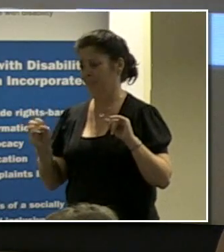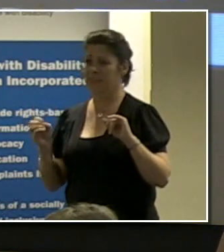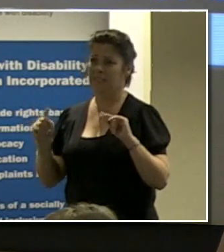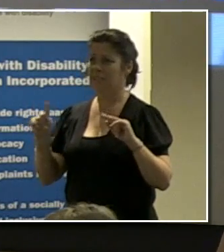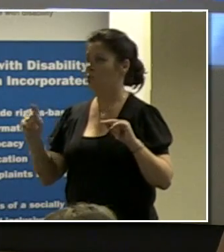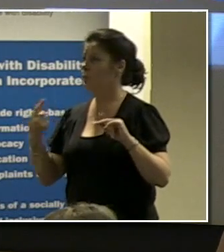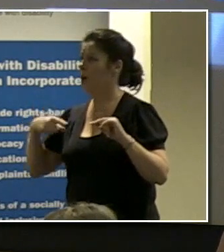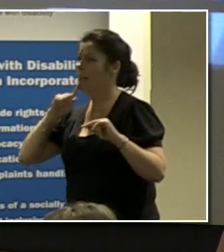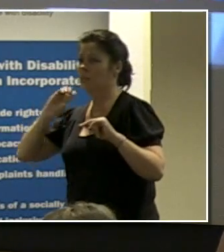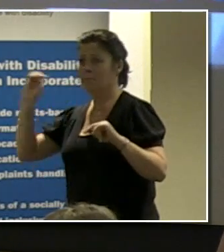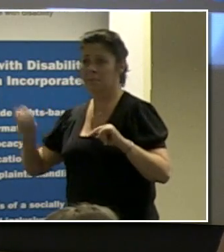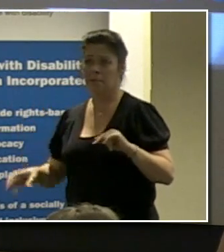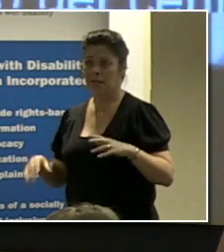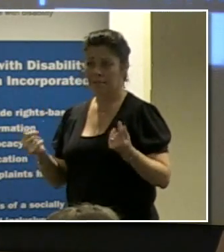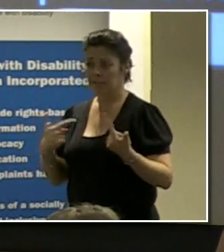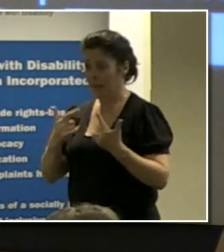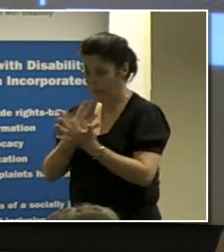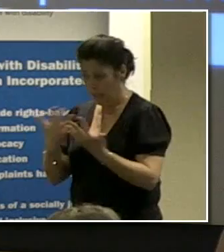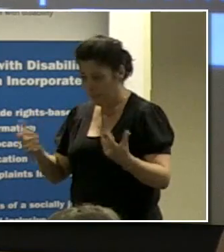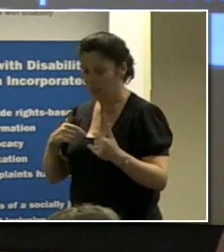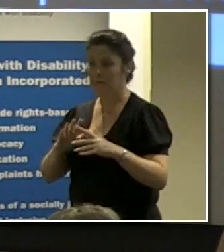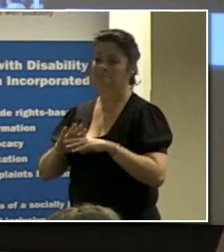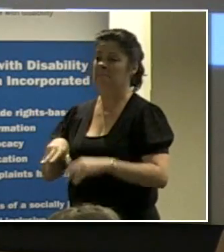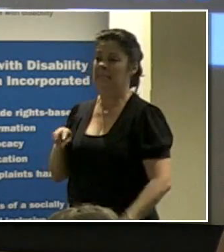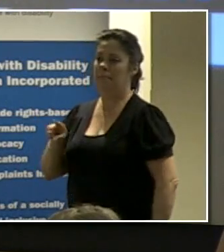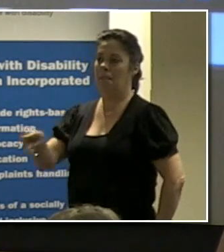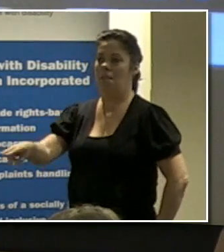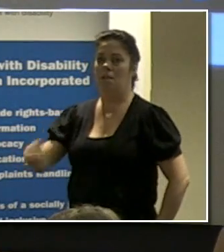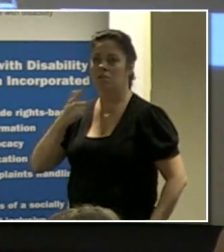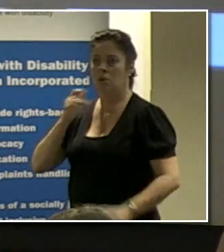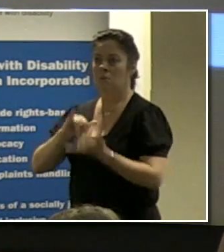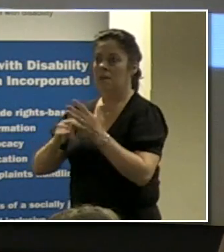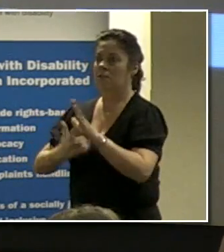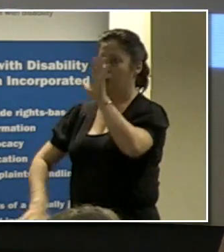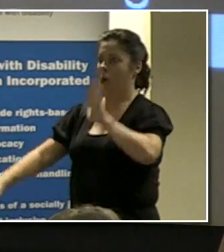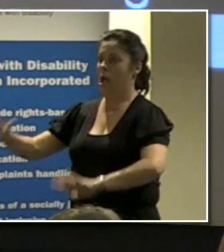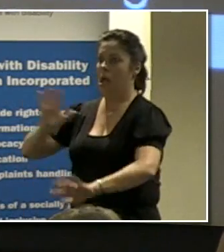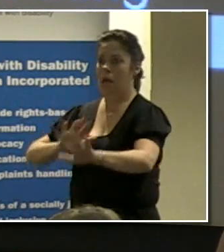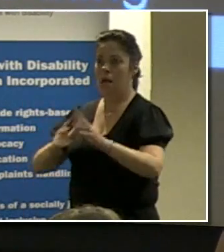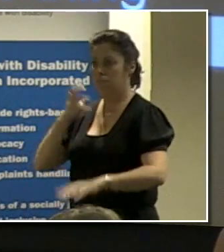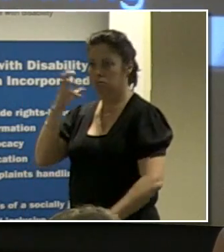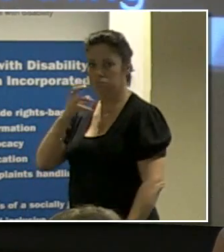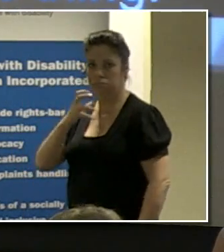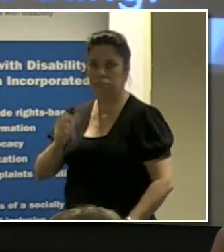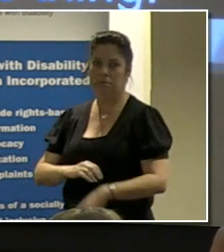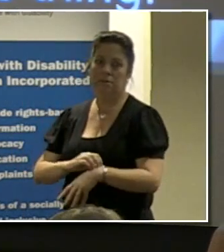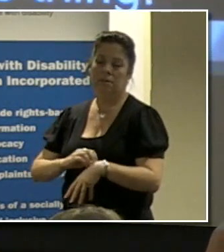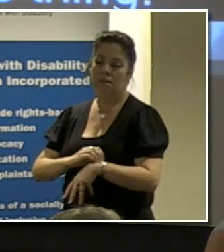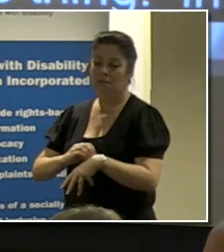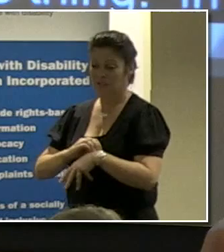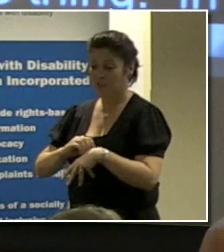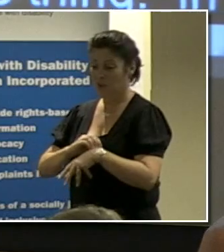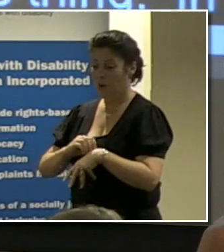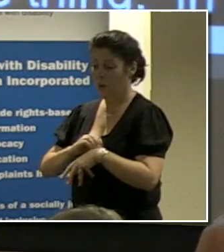number's at least double that. So that's one thing. It was, and in fact, we've already hit that bilateral